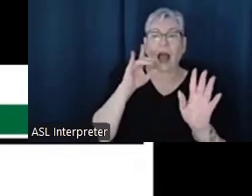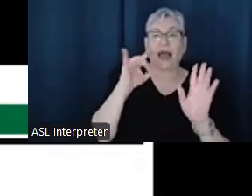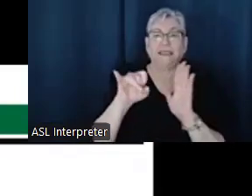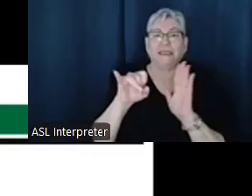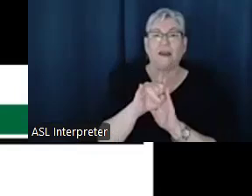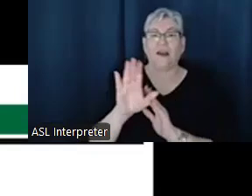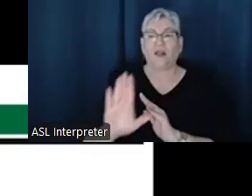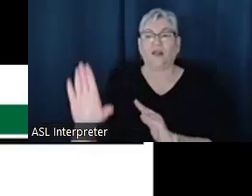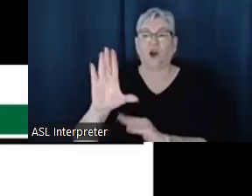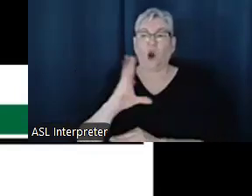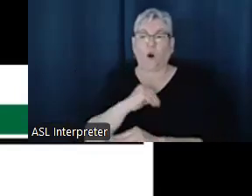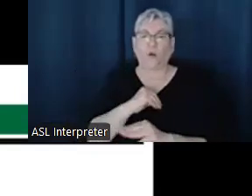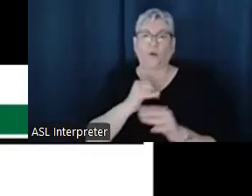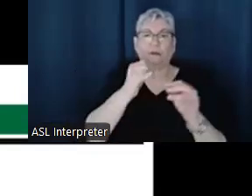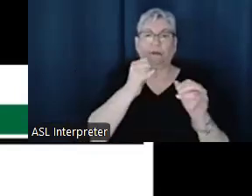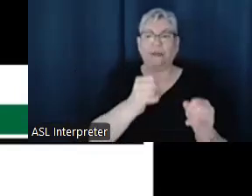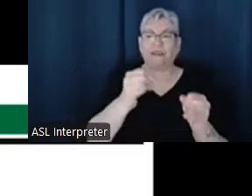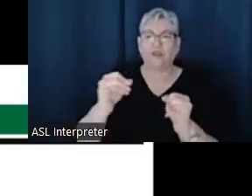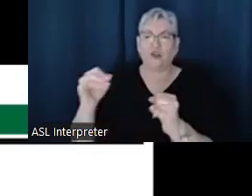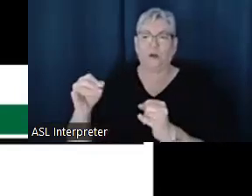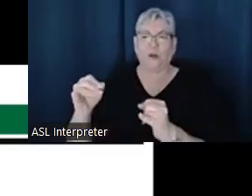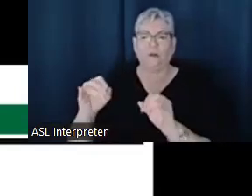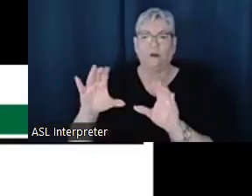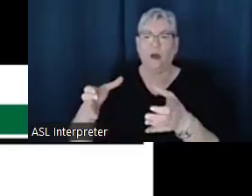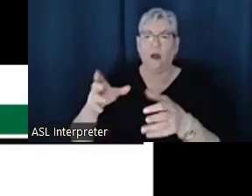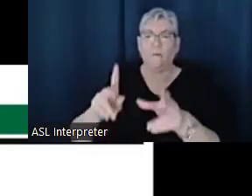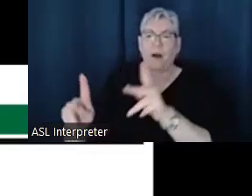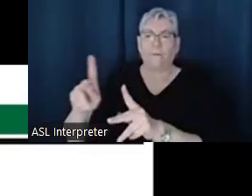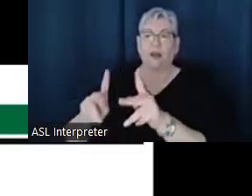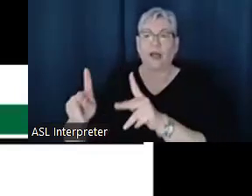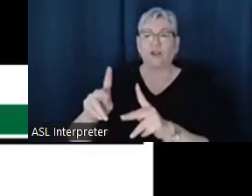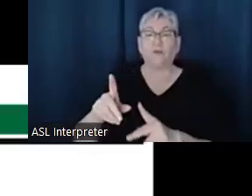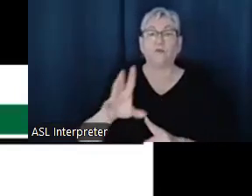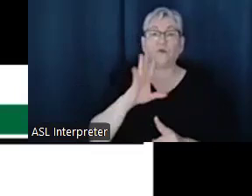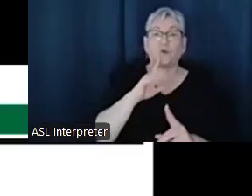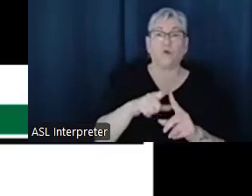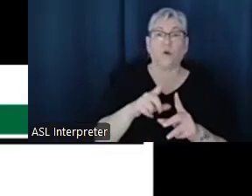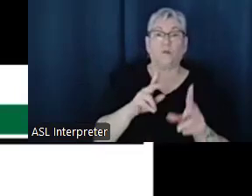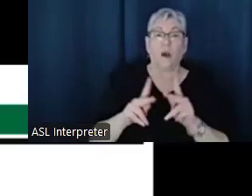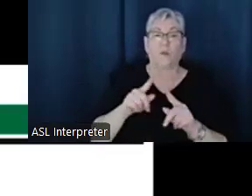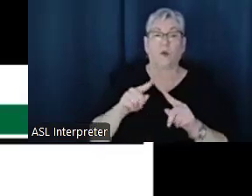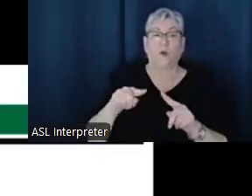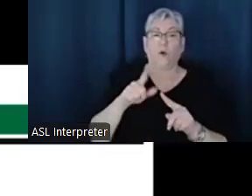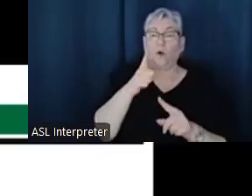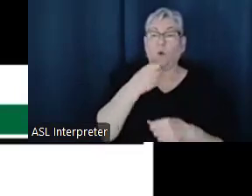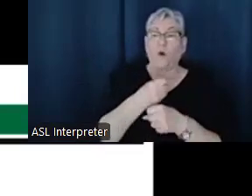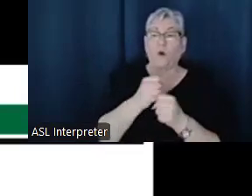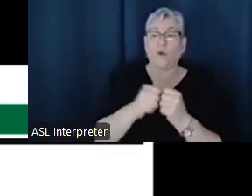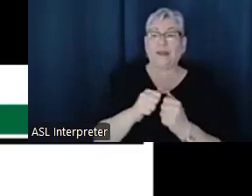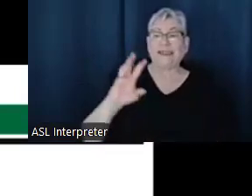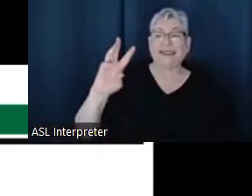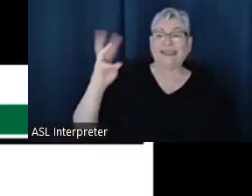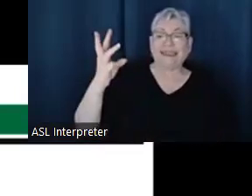individual population. So specifically, if you're talking to individuals that are working with 6th and 7th graders,